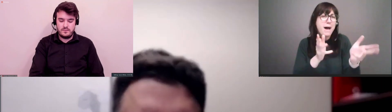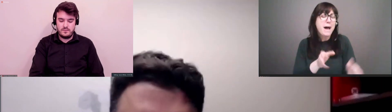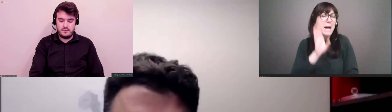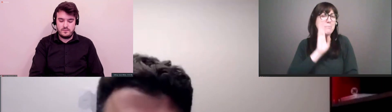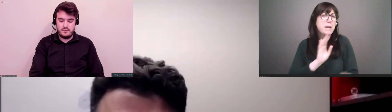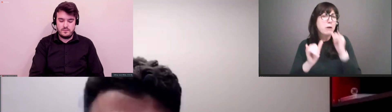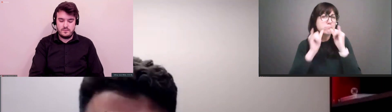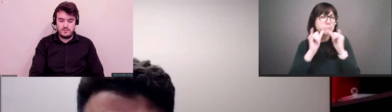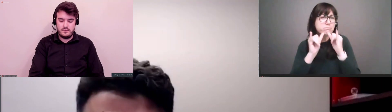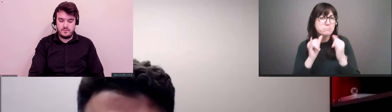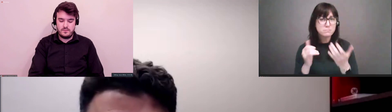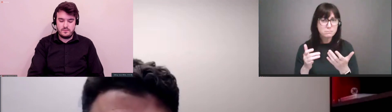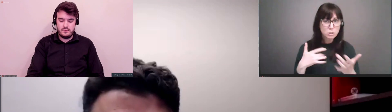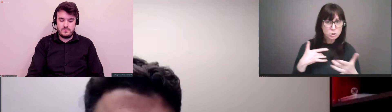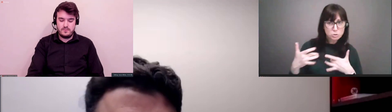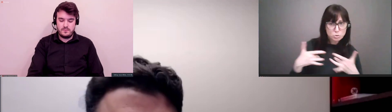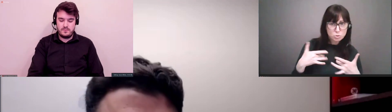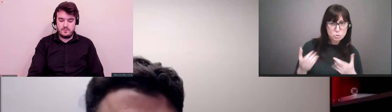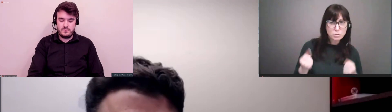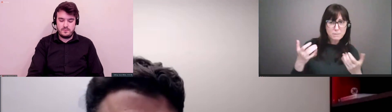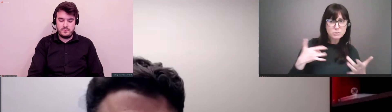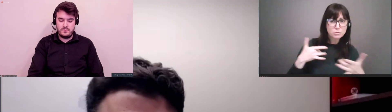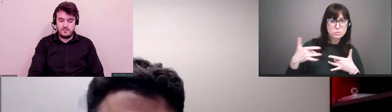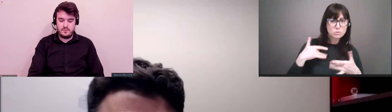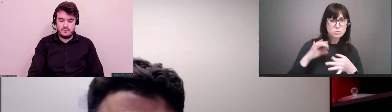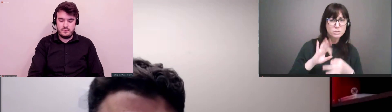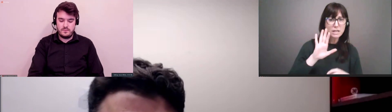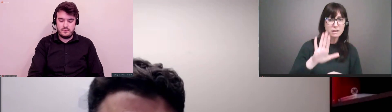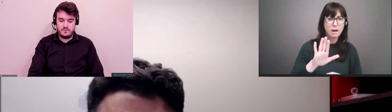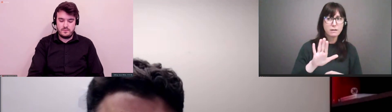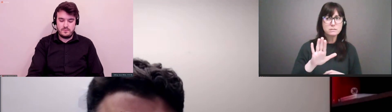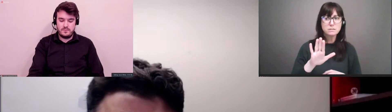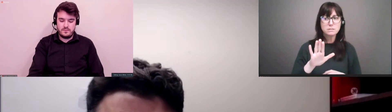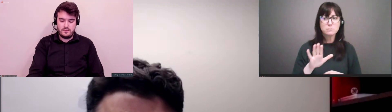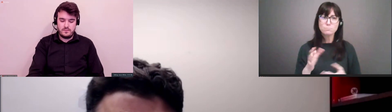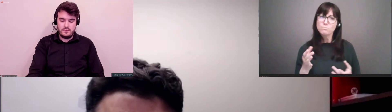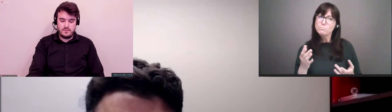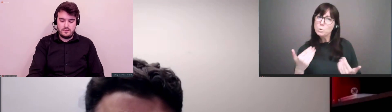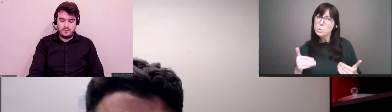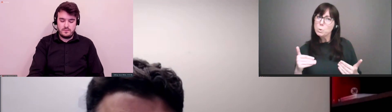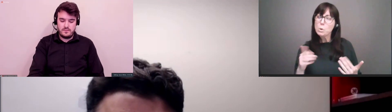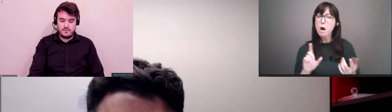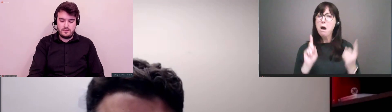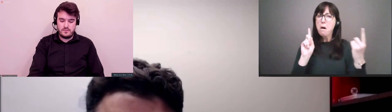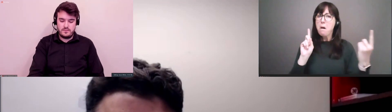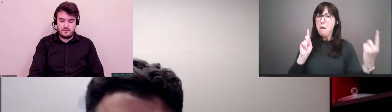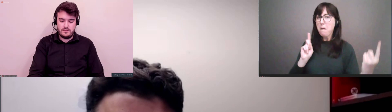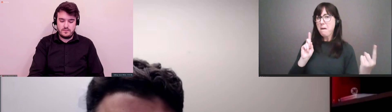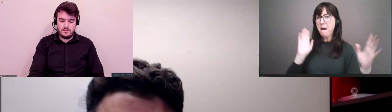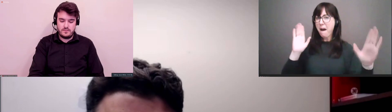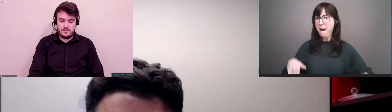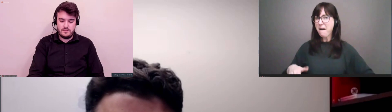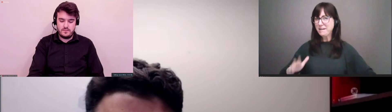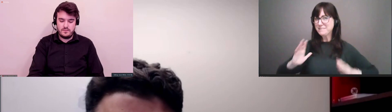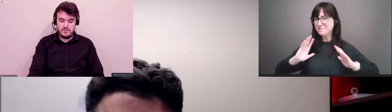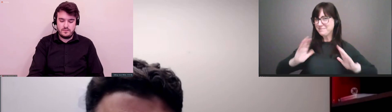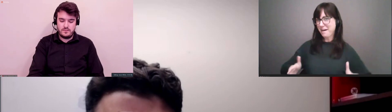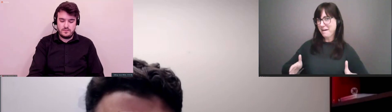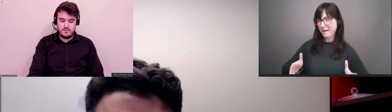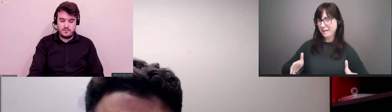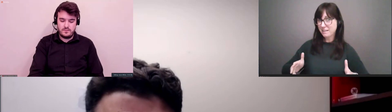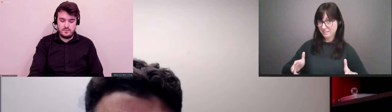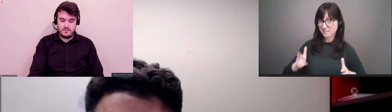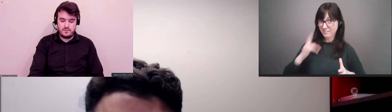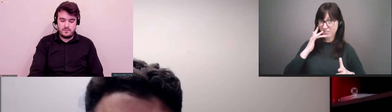How much of a concern are those sorts of little loopholes in terms of eroding some of the gains we've made